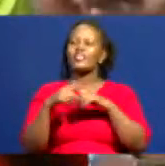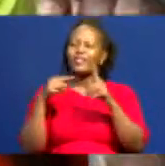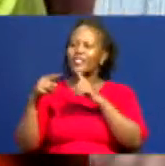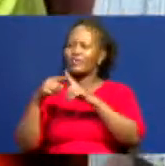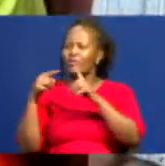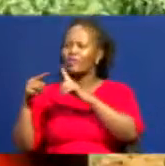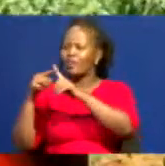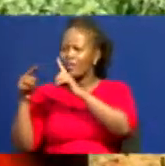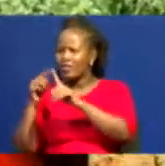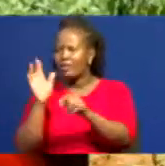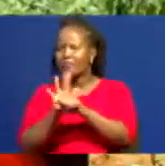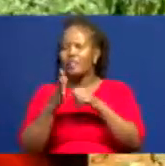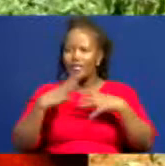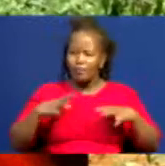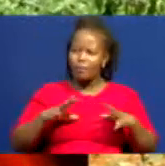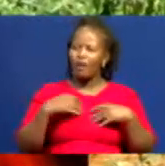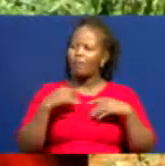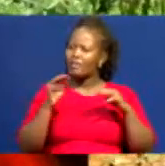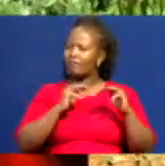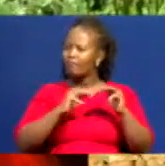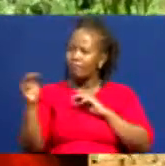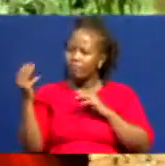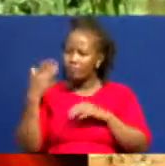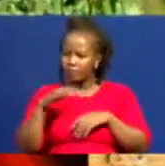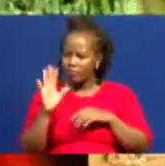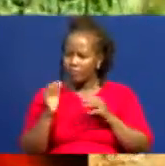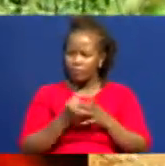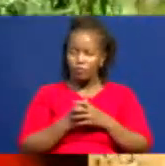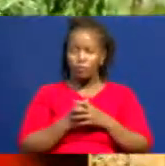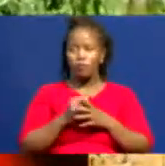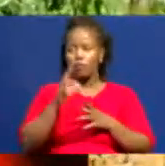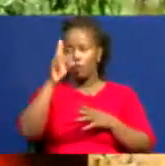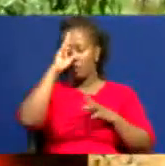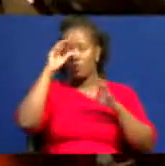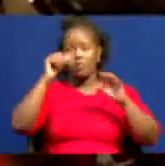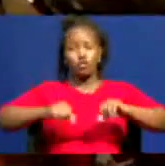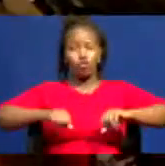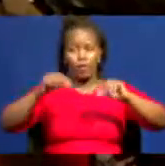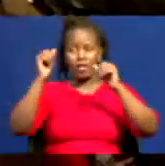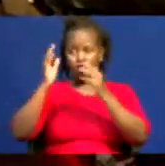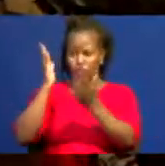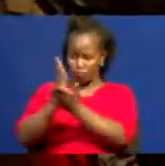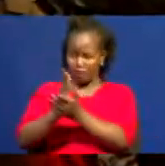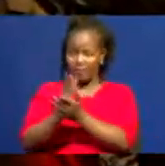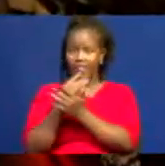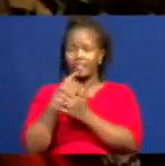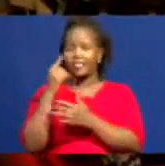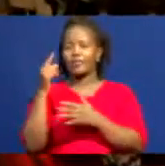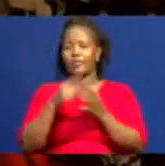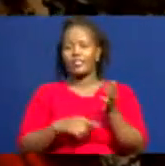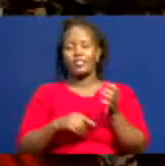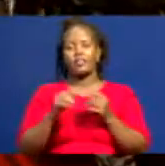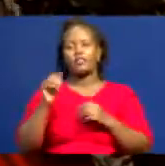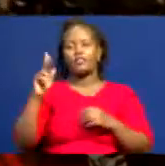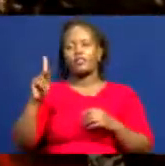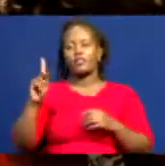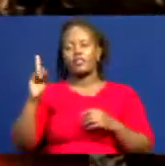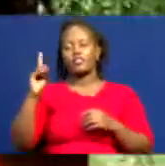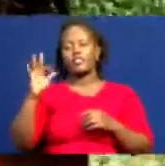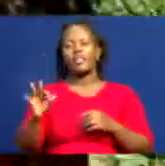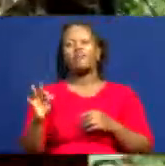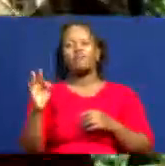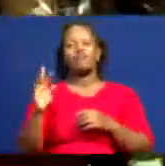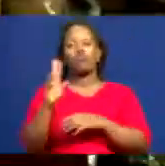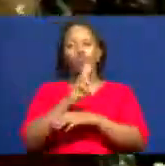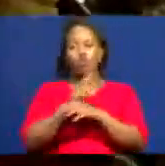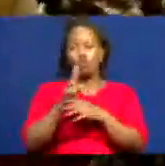been displaced. Baringo Police Commander Julius Kiragu, while confirming the incident, said that Kenya Defense Forces, with the use